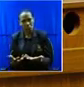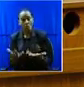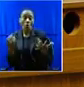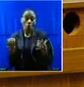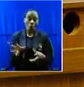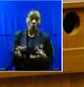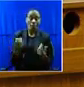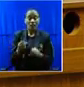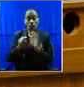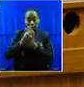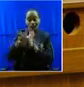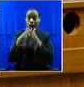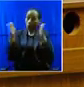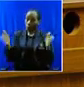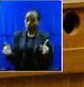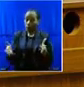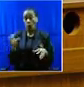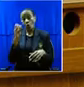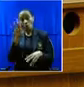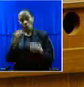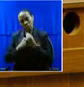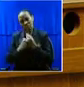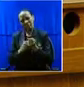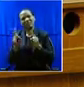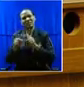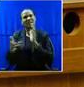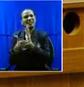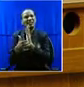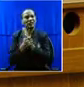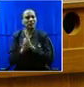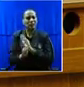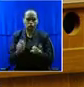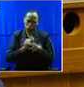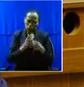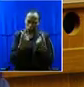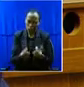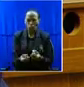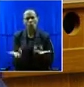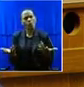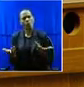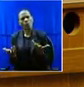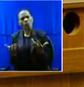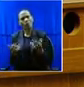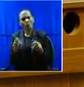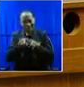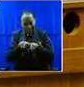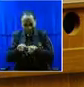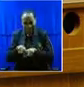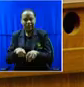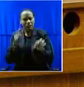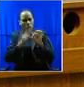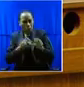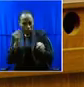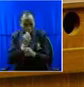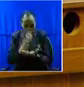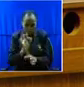market, and assistance with technical skills, product certification, testing, and quality